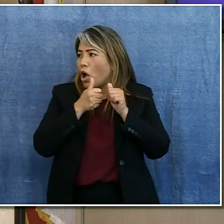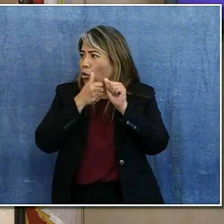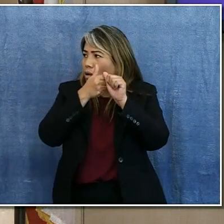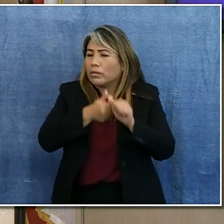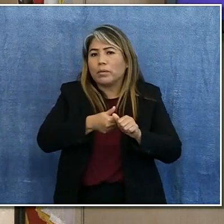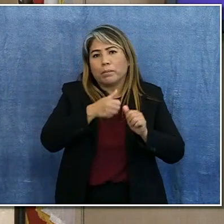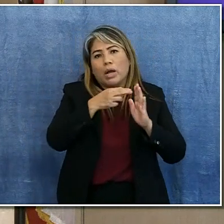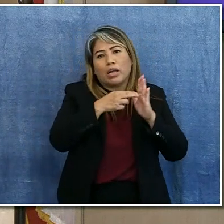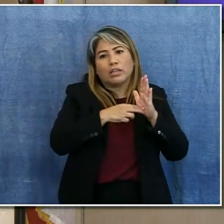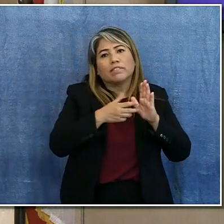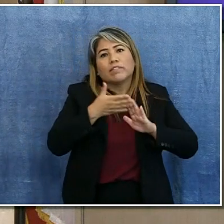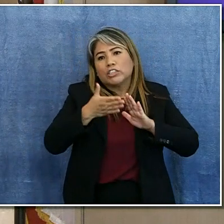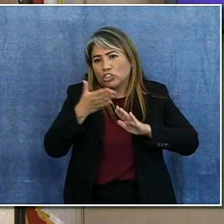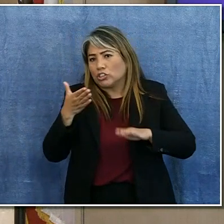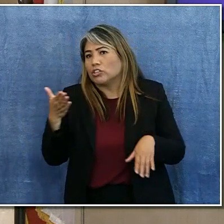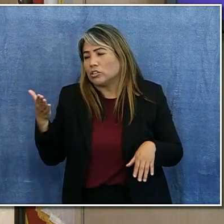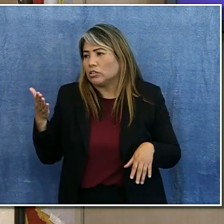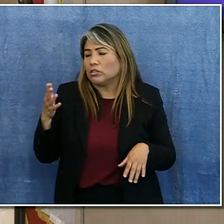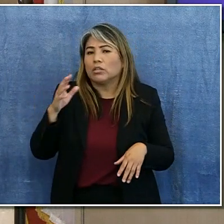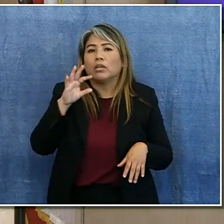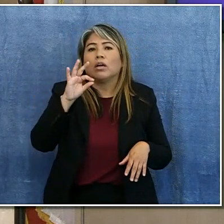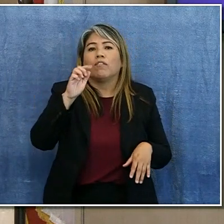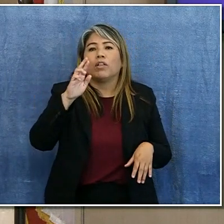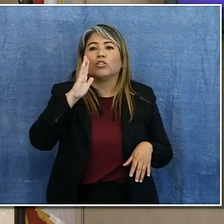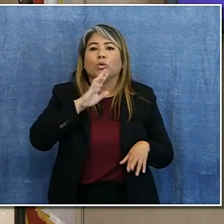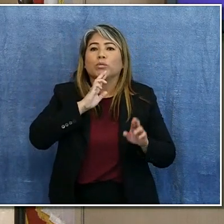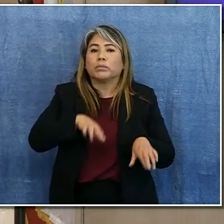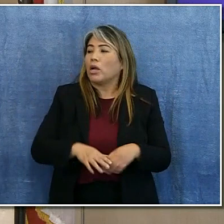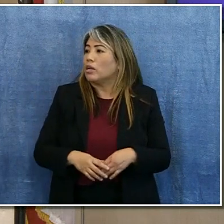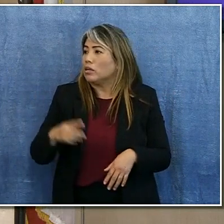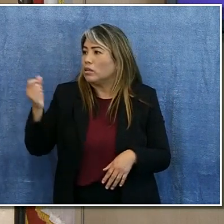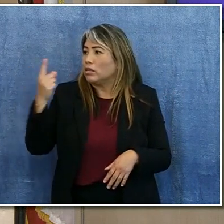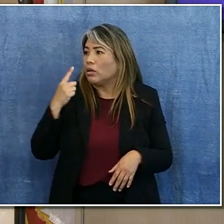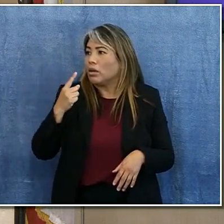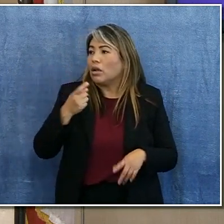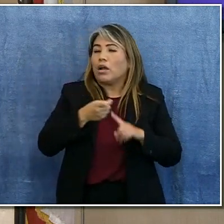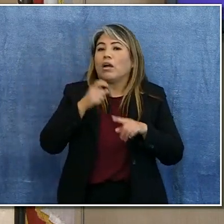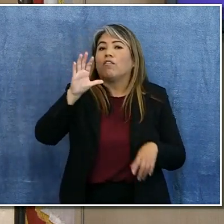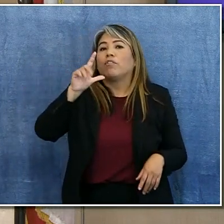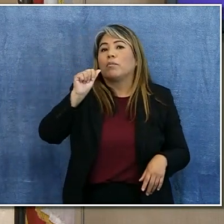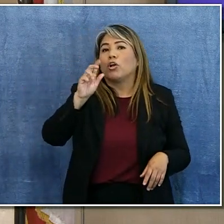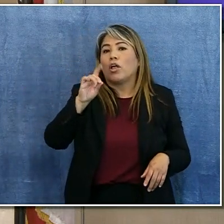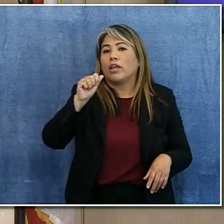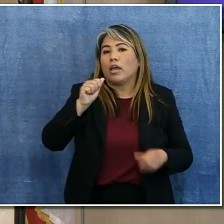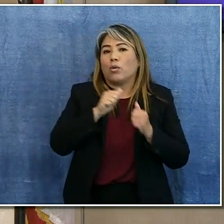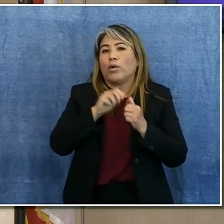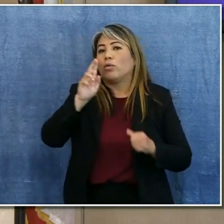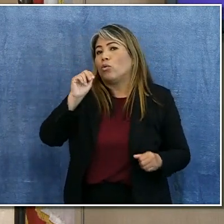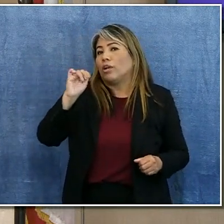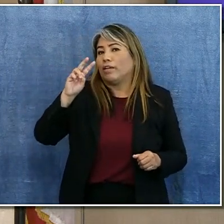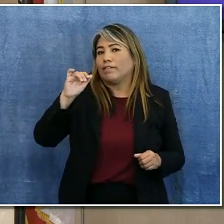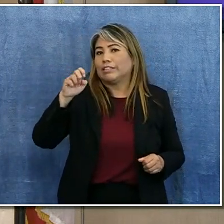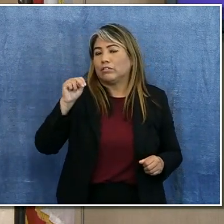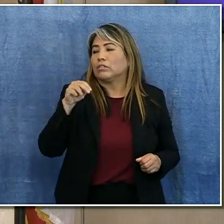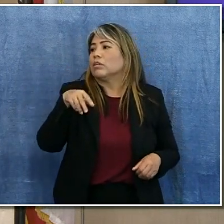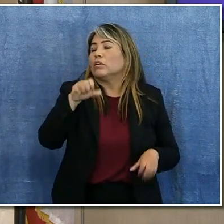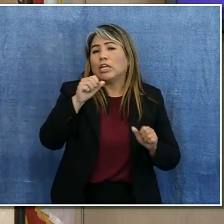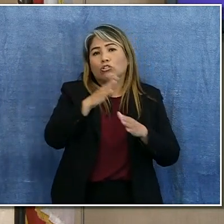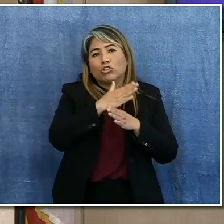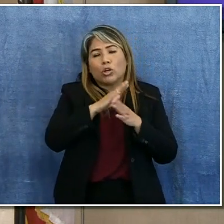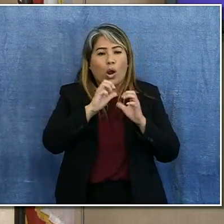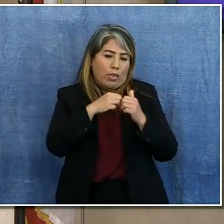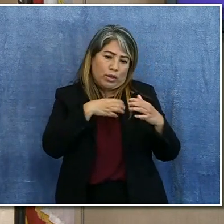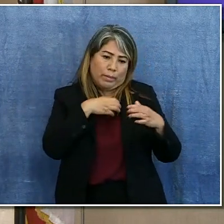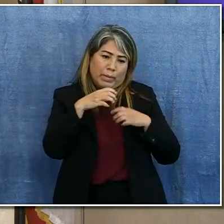teams will function. Supervisor Fletcher is going to respond. Okay, and this question is from Claudia with Univision. Can you share how the